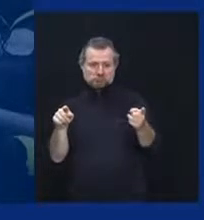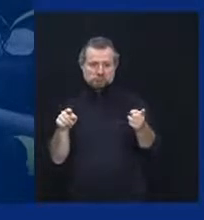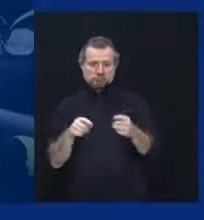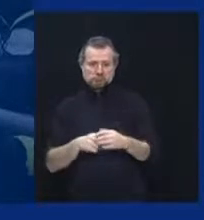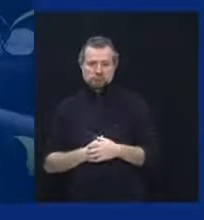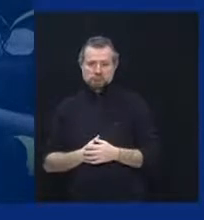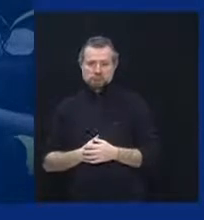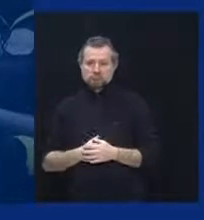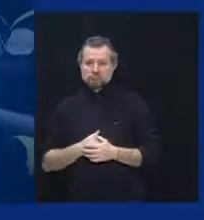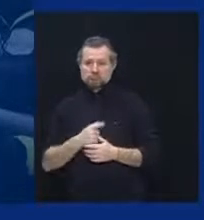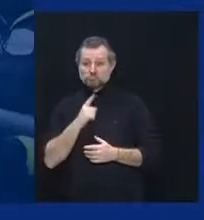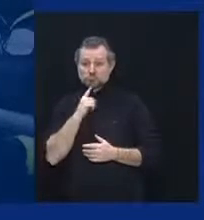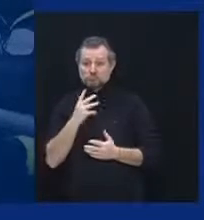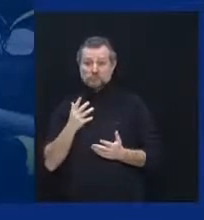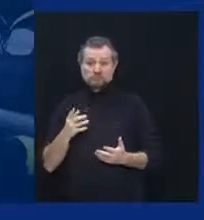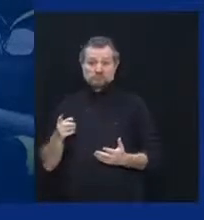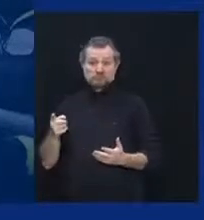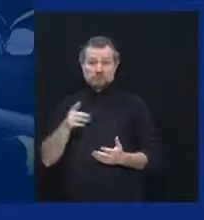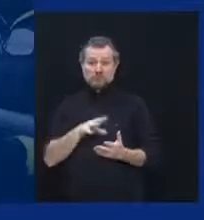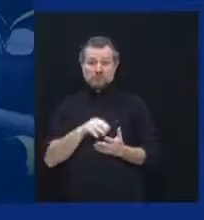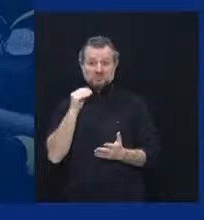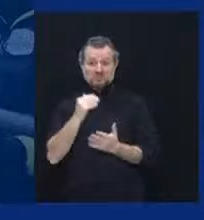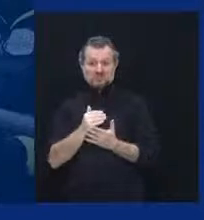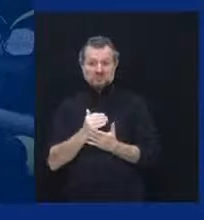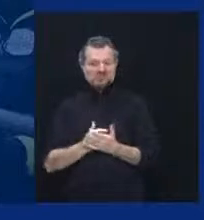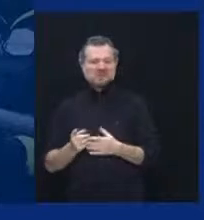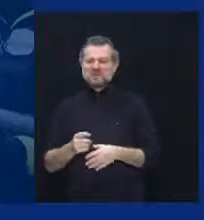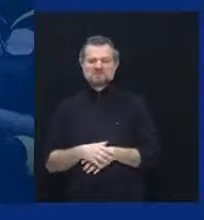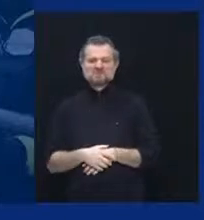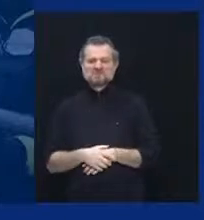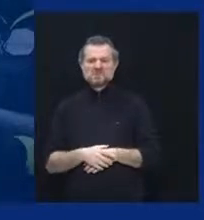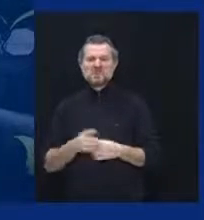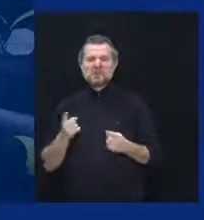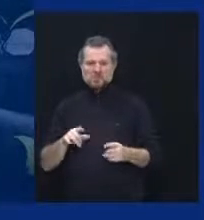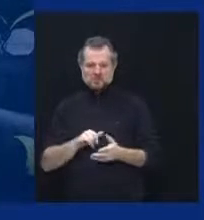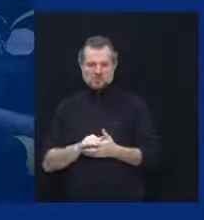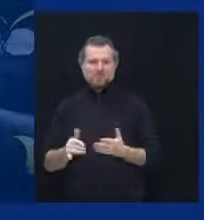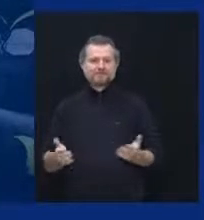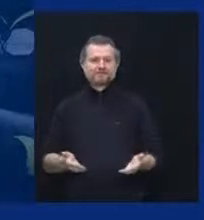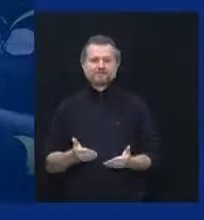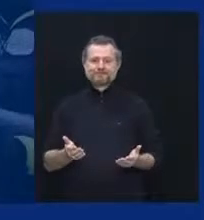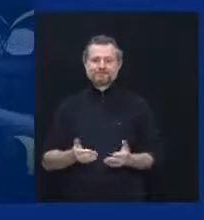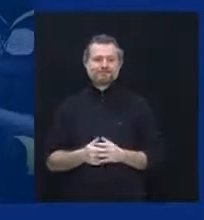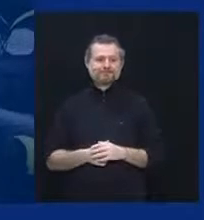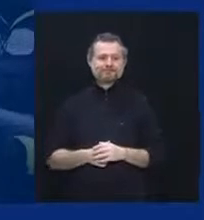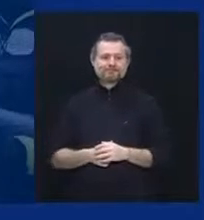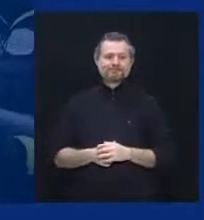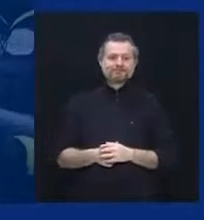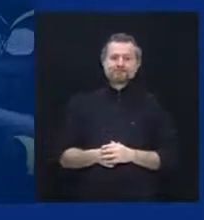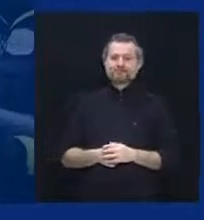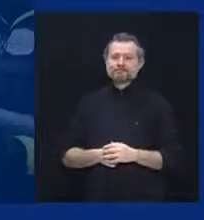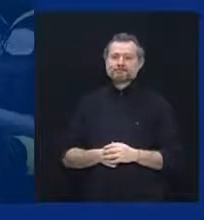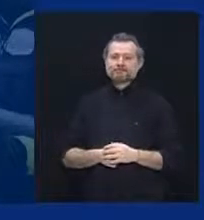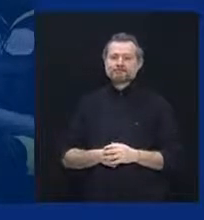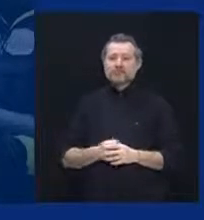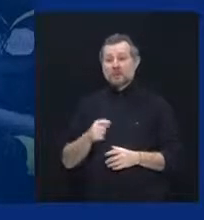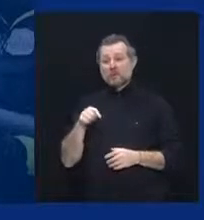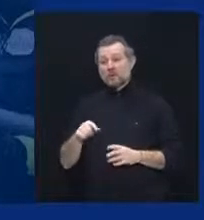Unfortunately, I don't think they did, because we see it here in New York. First of all, the law is the